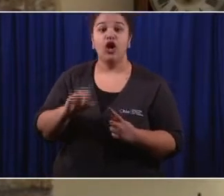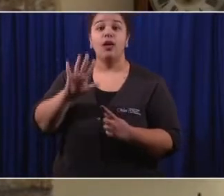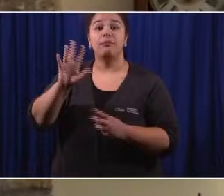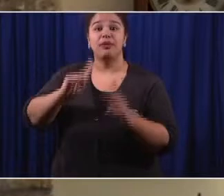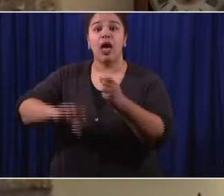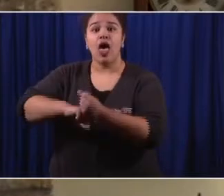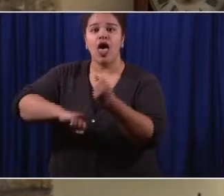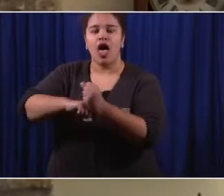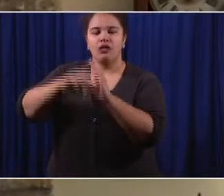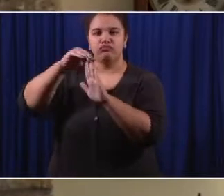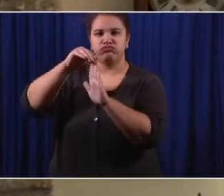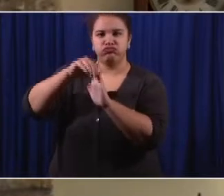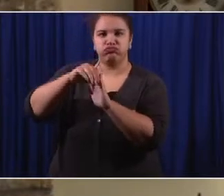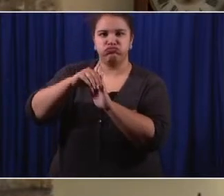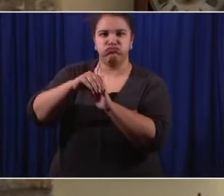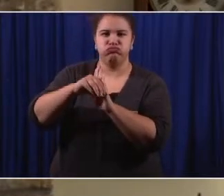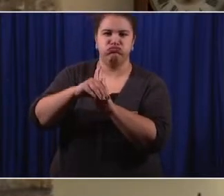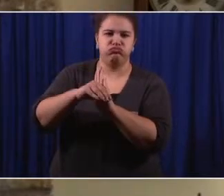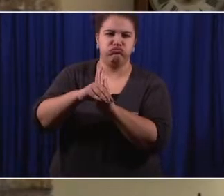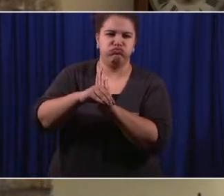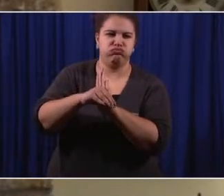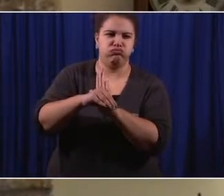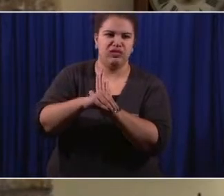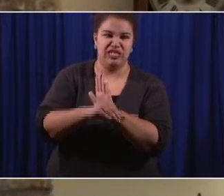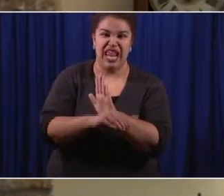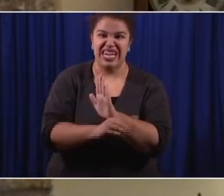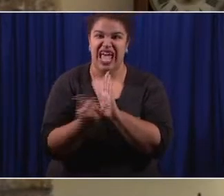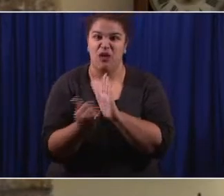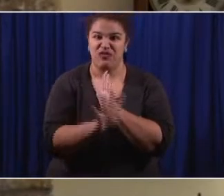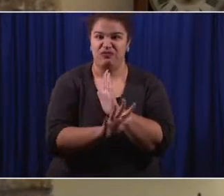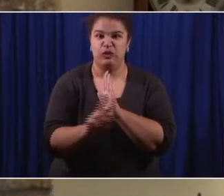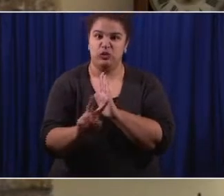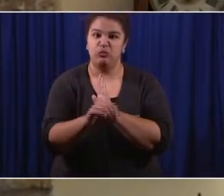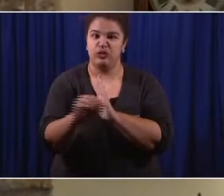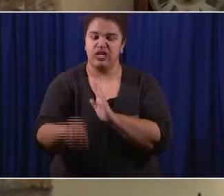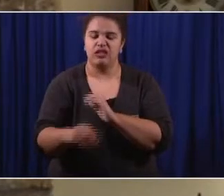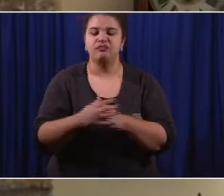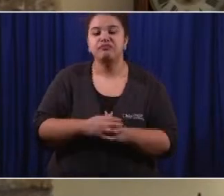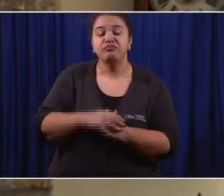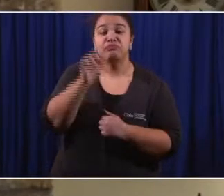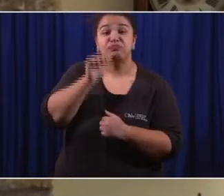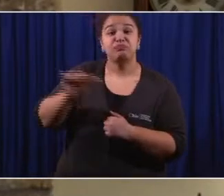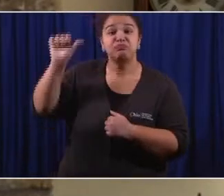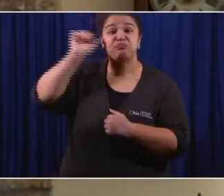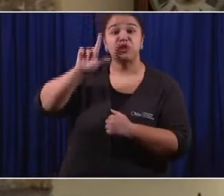53% approving, and it seems to continue to drop. Yesterday, Lieutenant